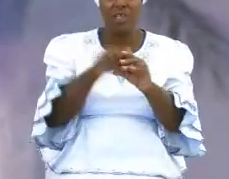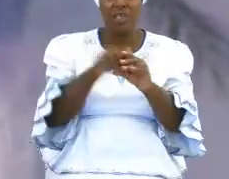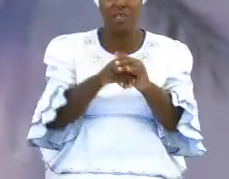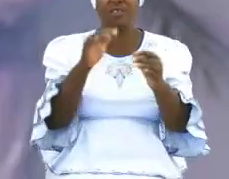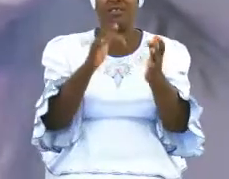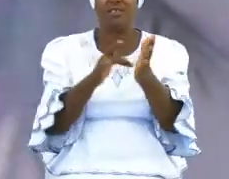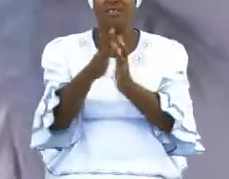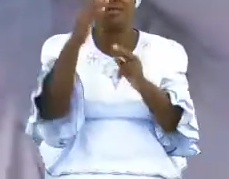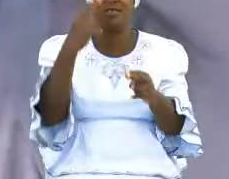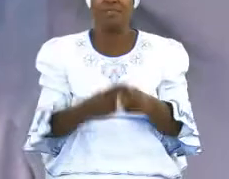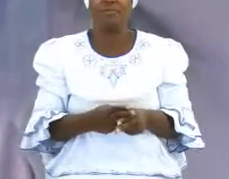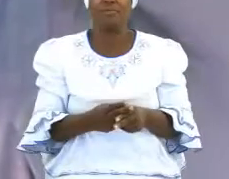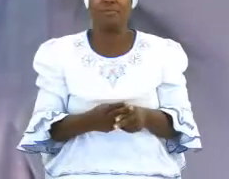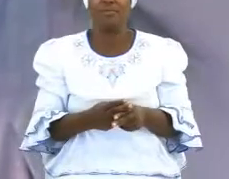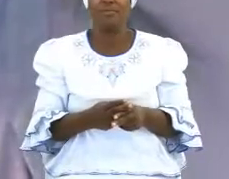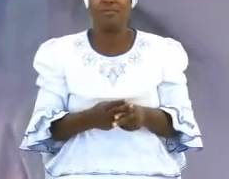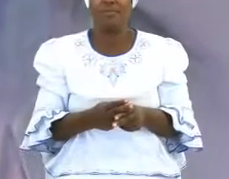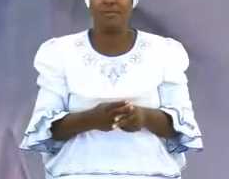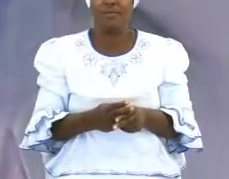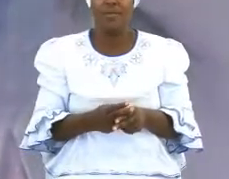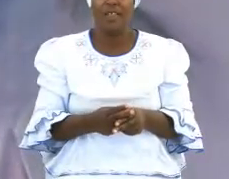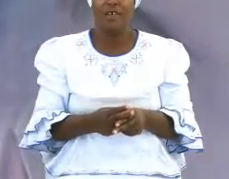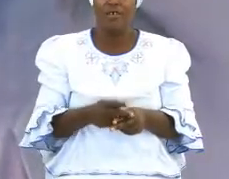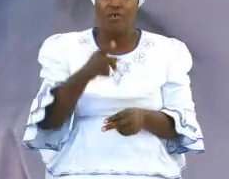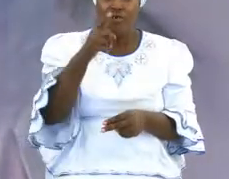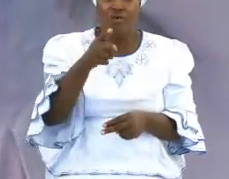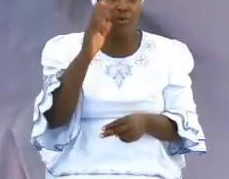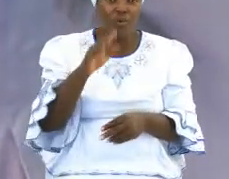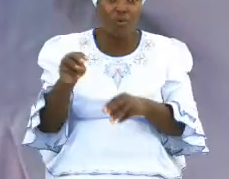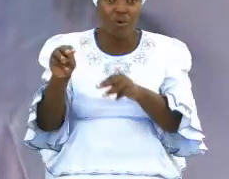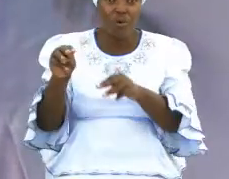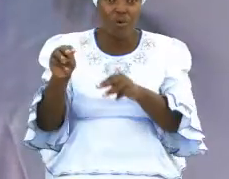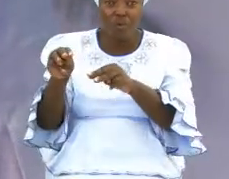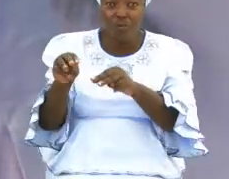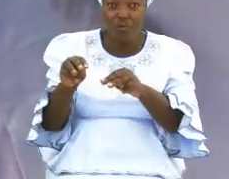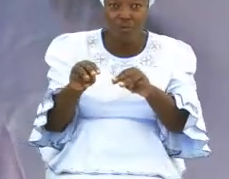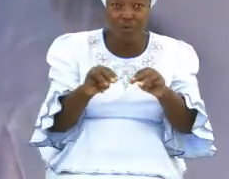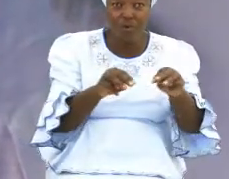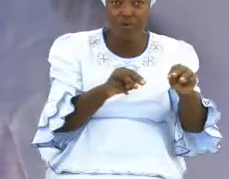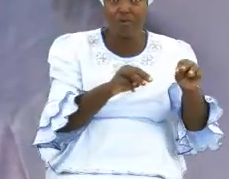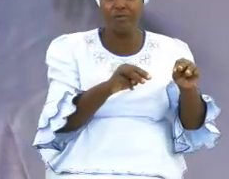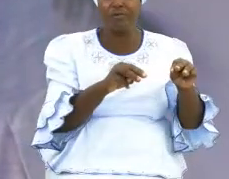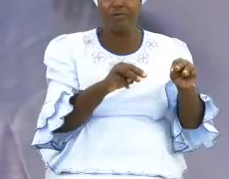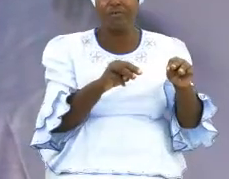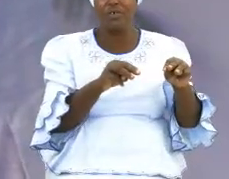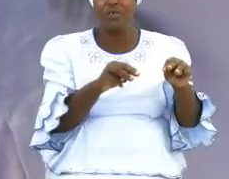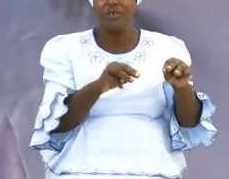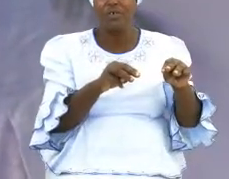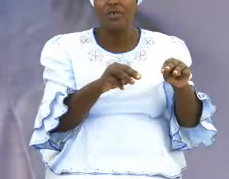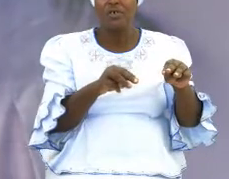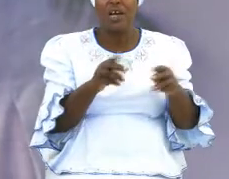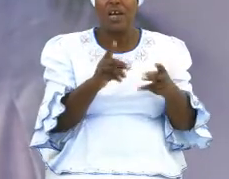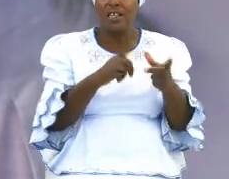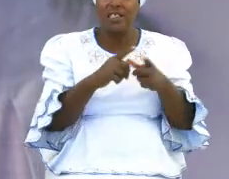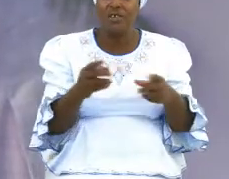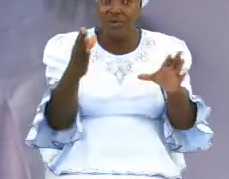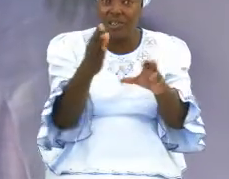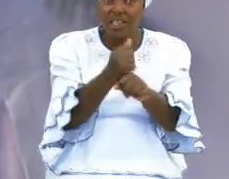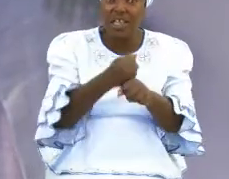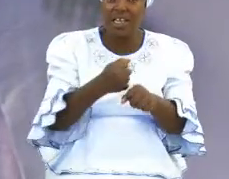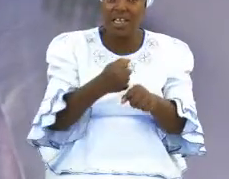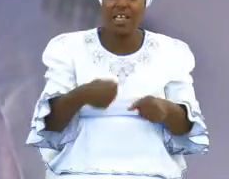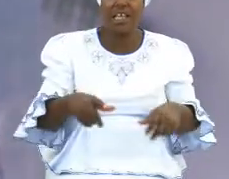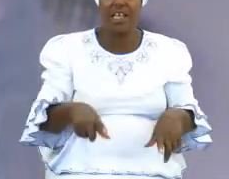name. You are dry, your life will take on something fresh. You've been